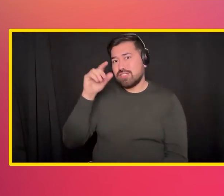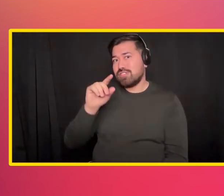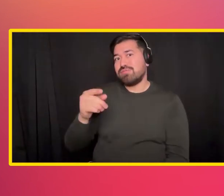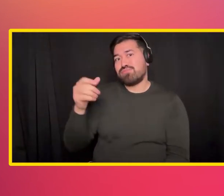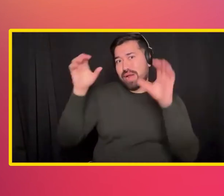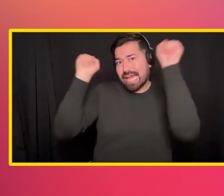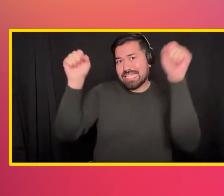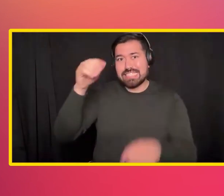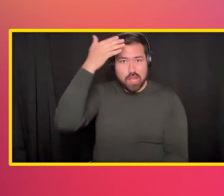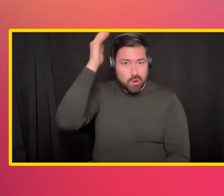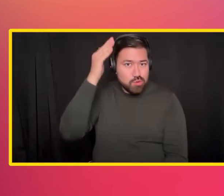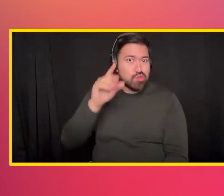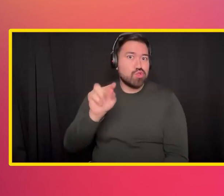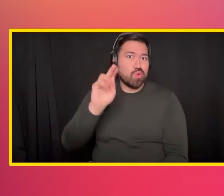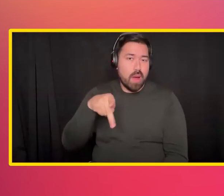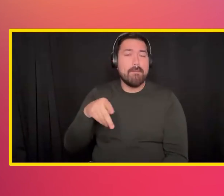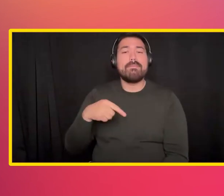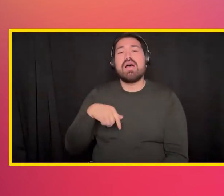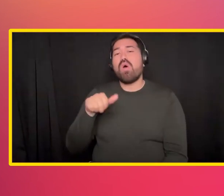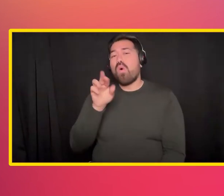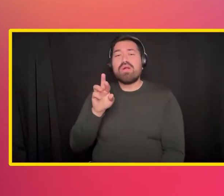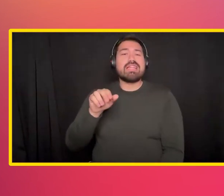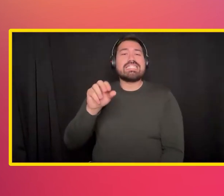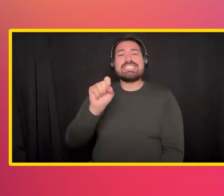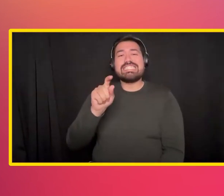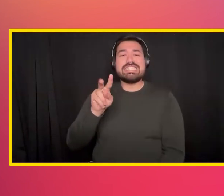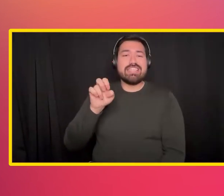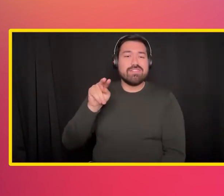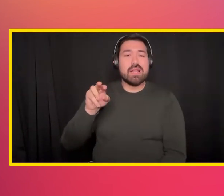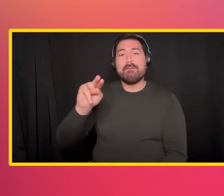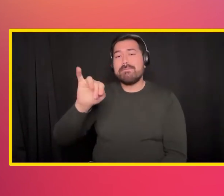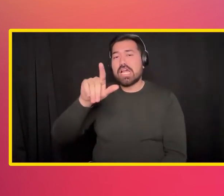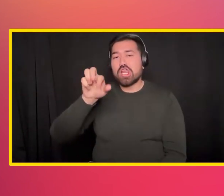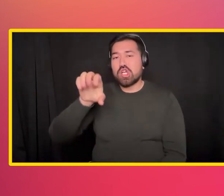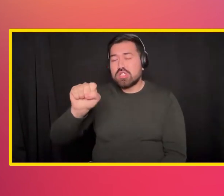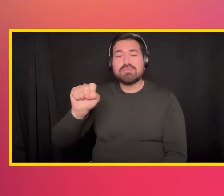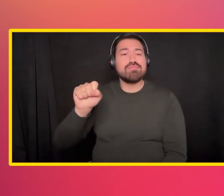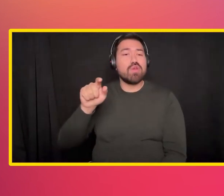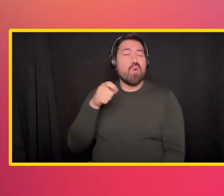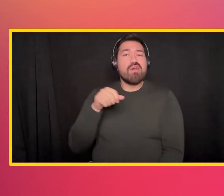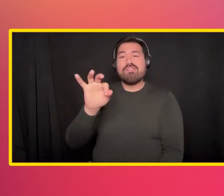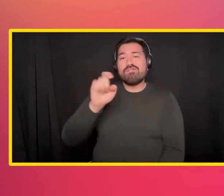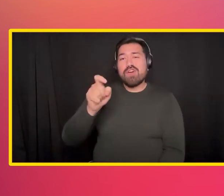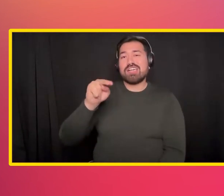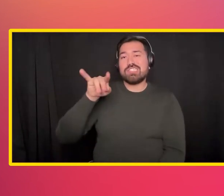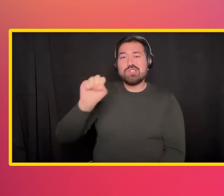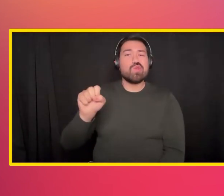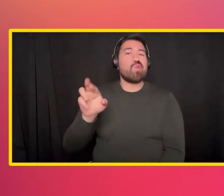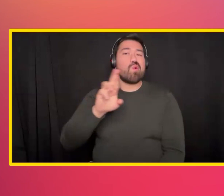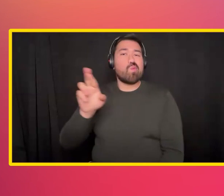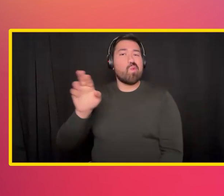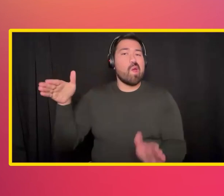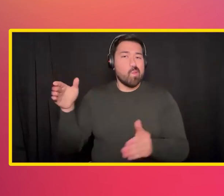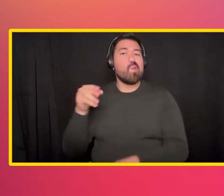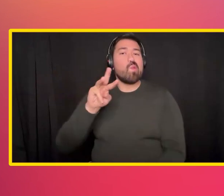that occupy his orbit, the Steve Bannons and the Stephen Millers. It is Fox News and the right-wing media. It is